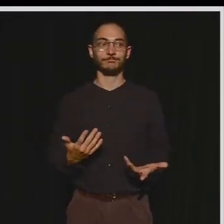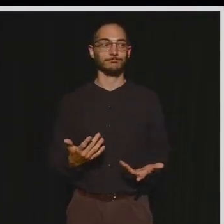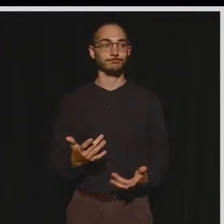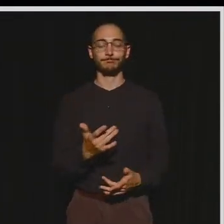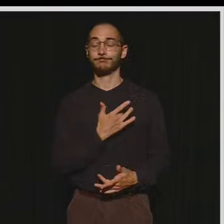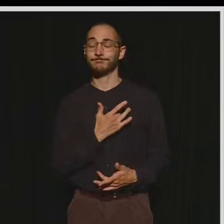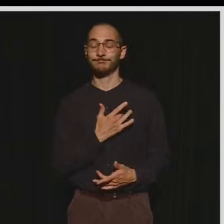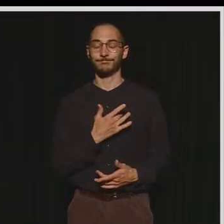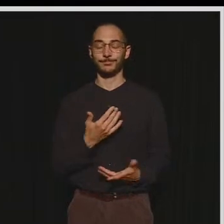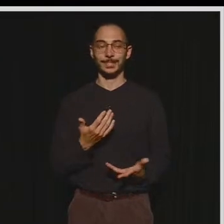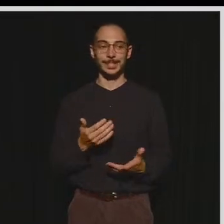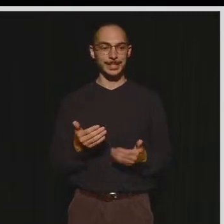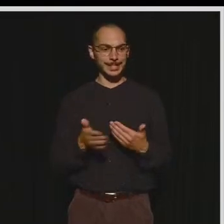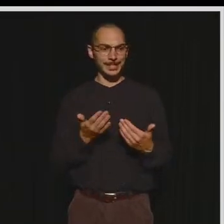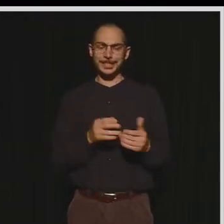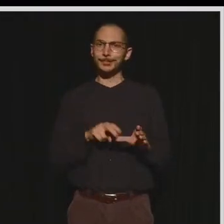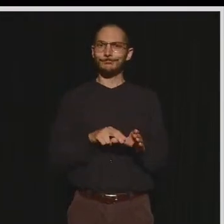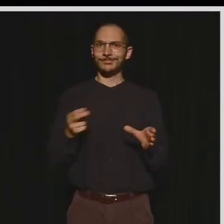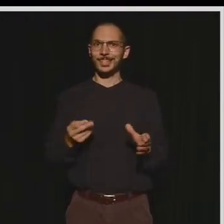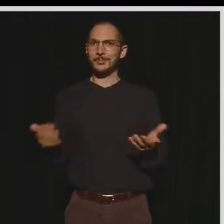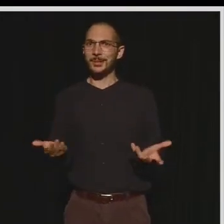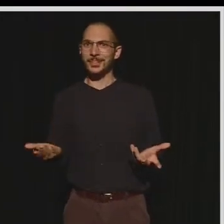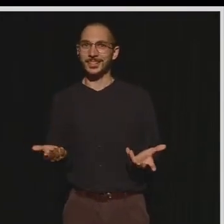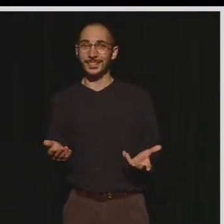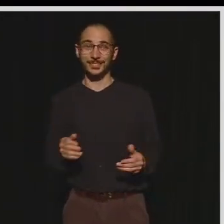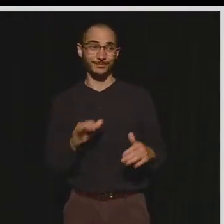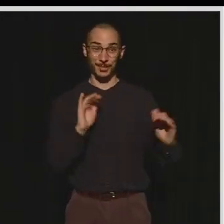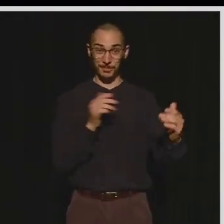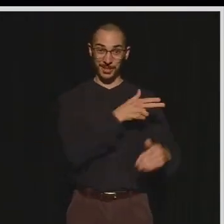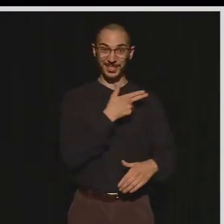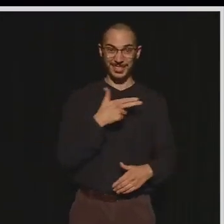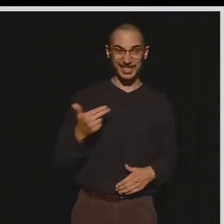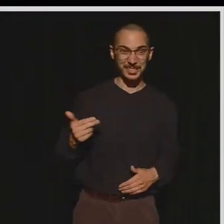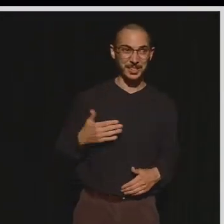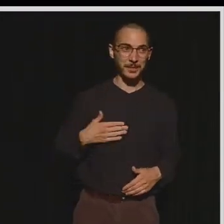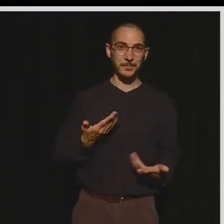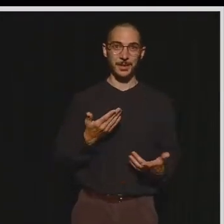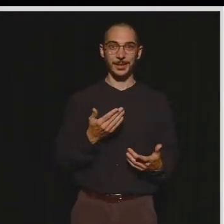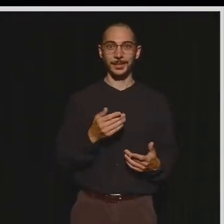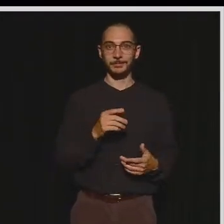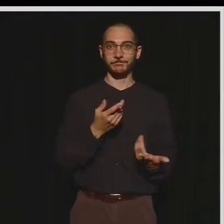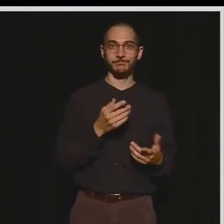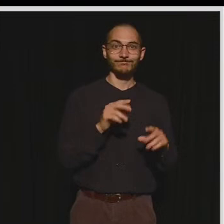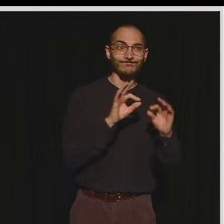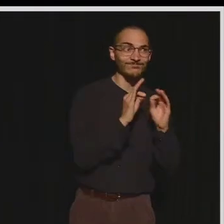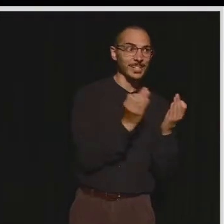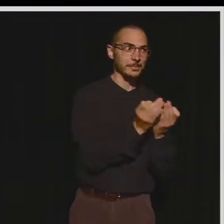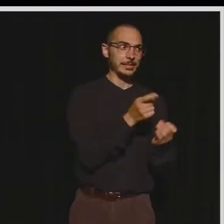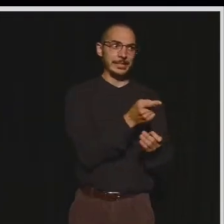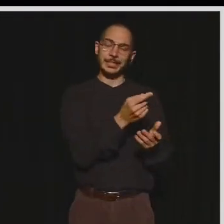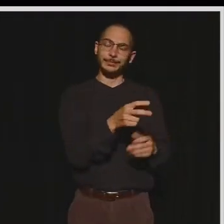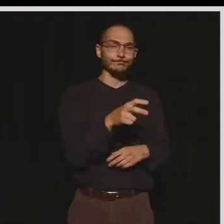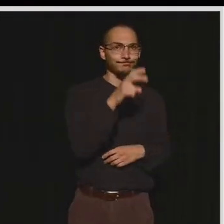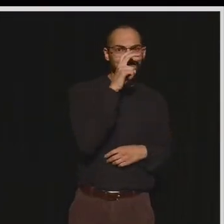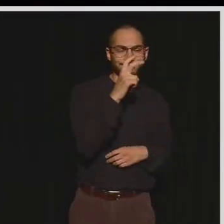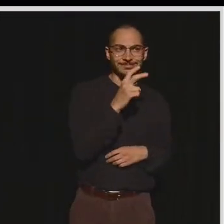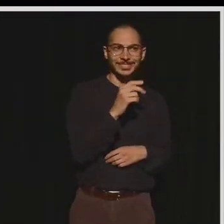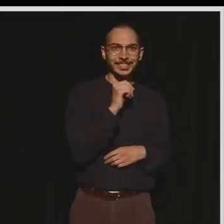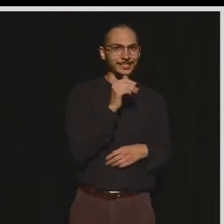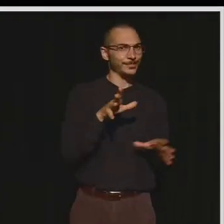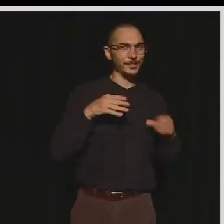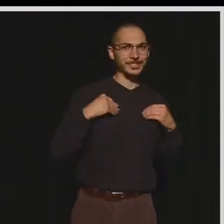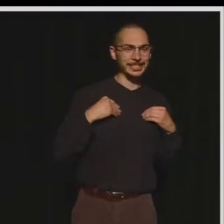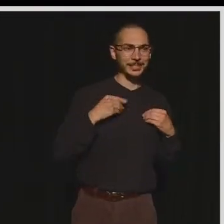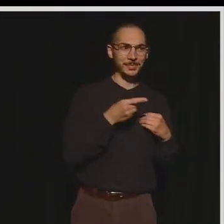my biological family experience of coming out, because they're still, to this day, 19 years later, still having